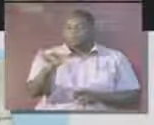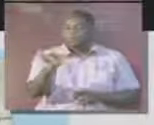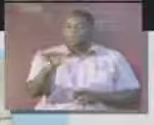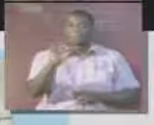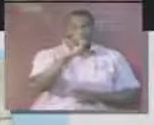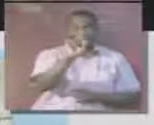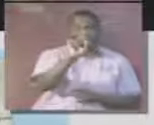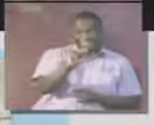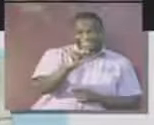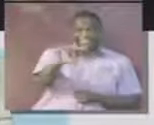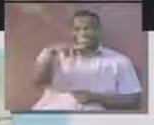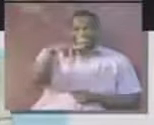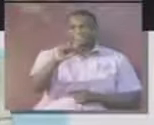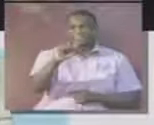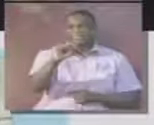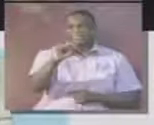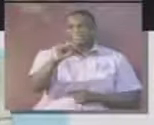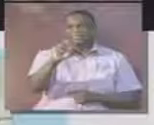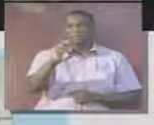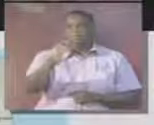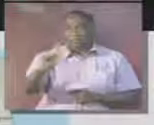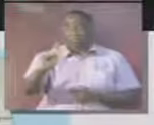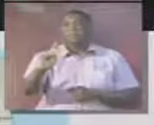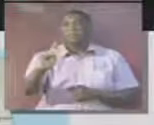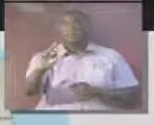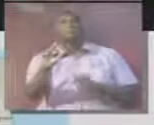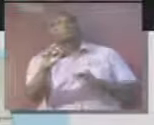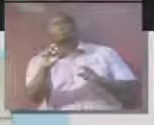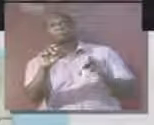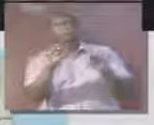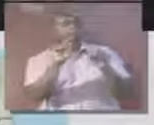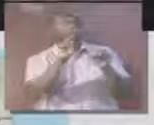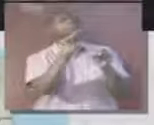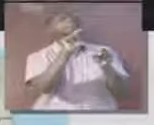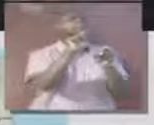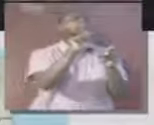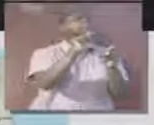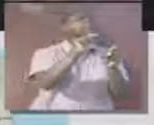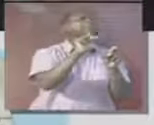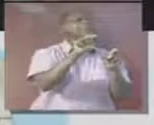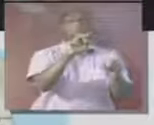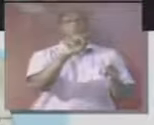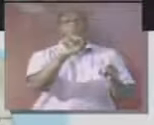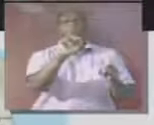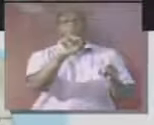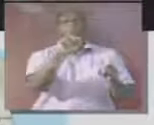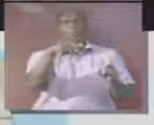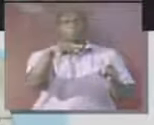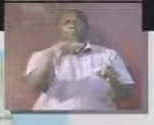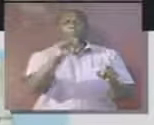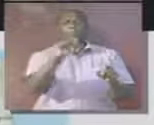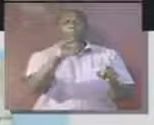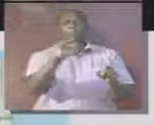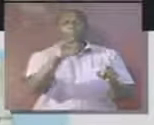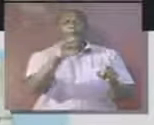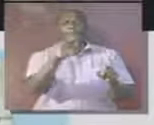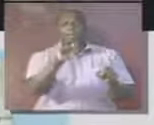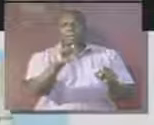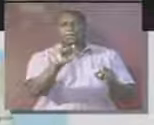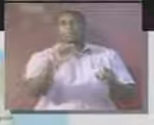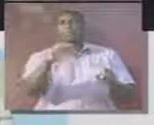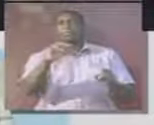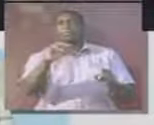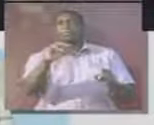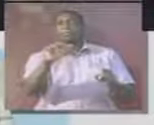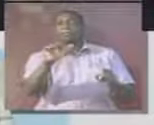Patrick. And River Mayaro, which is over on the right bottom end, and up top on the right top end, that's St.